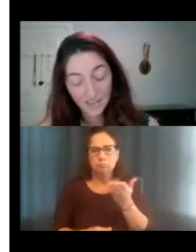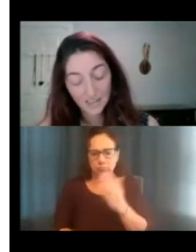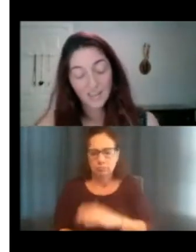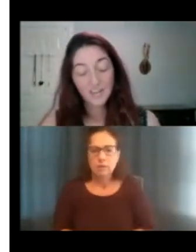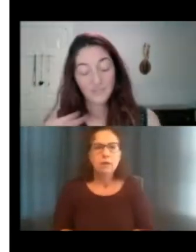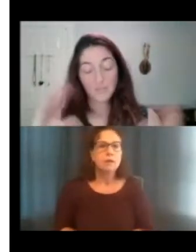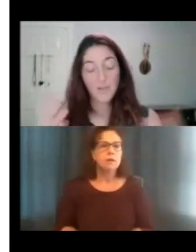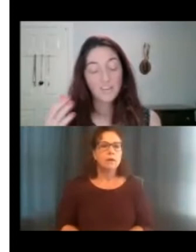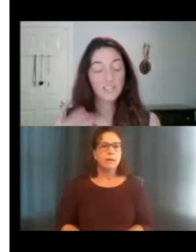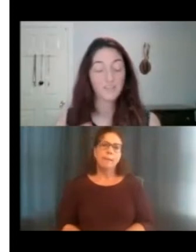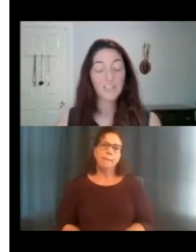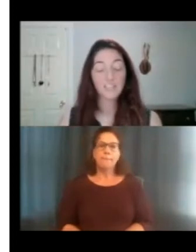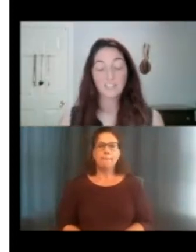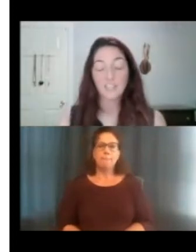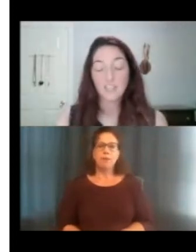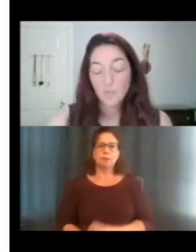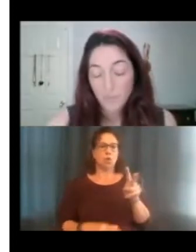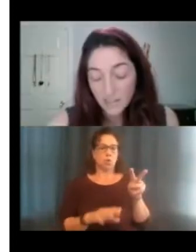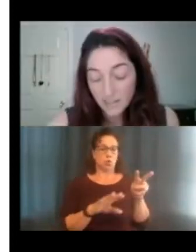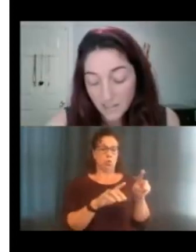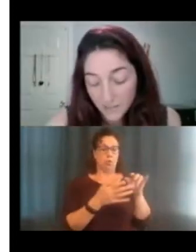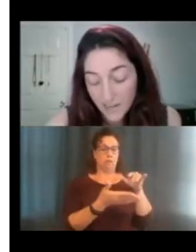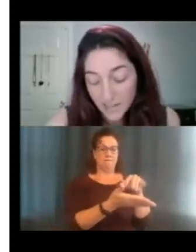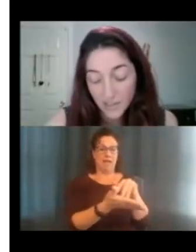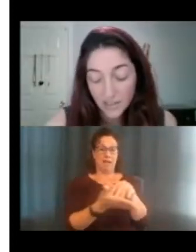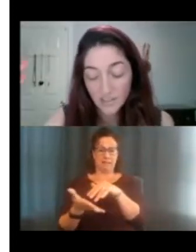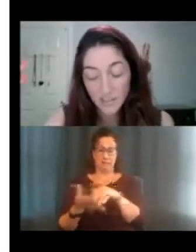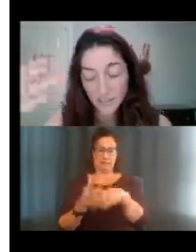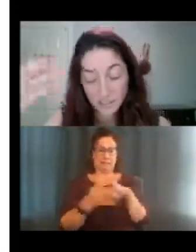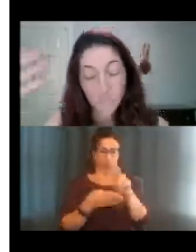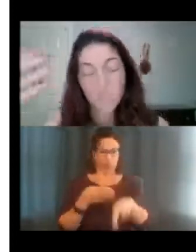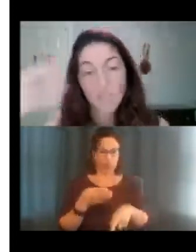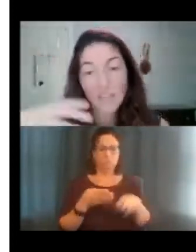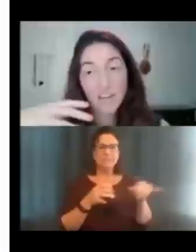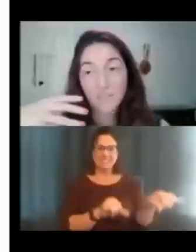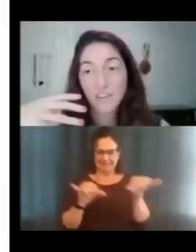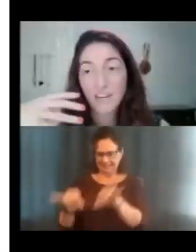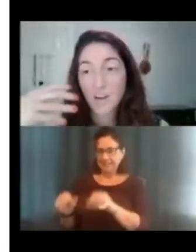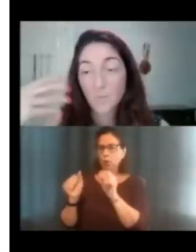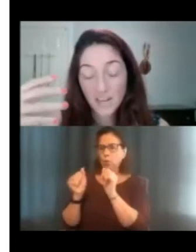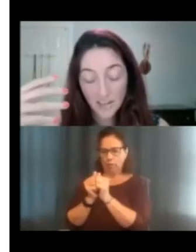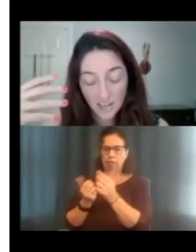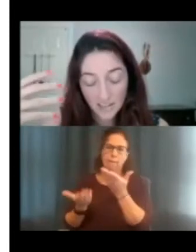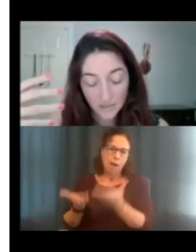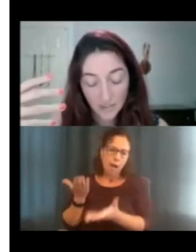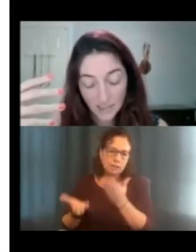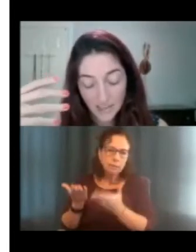in kind of combining these findings, basically these findings are consistent with the possibility of a waking deficit